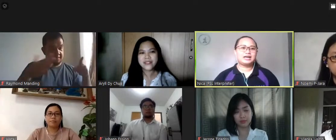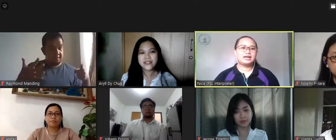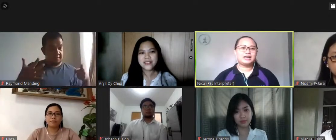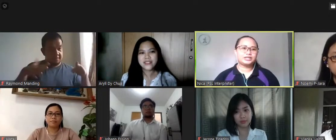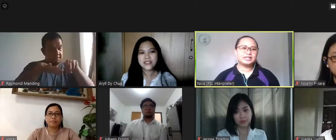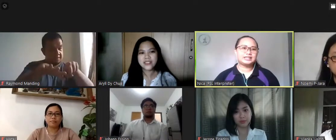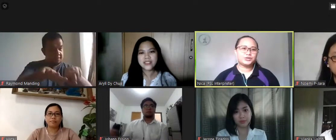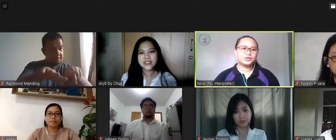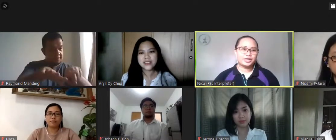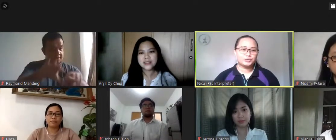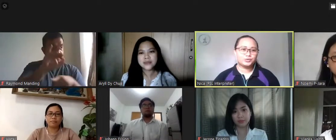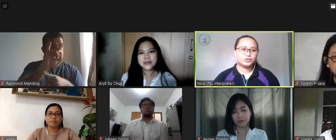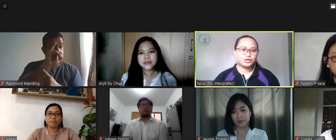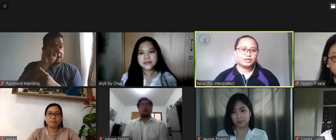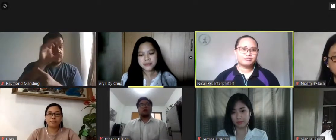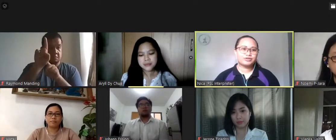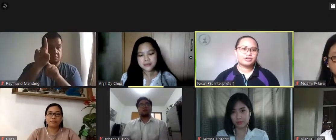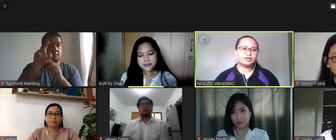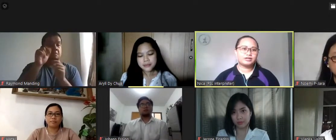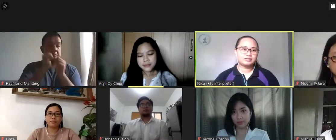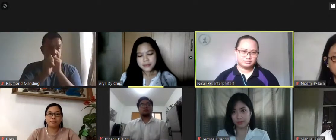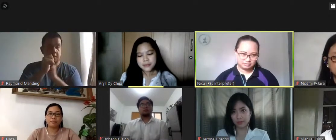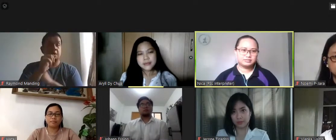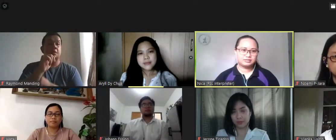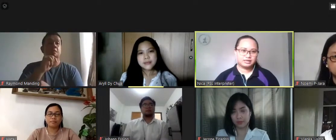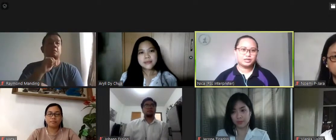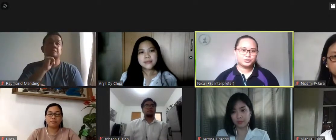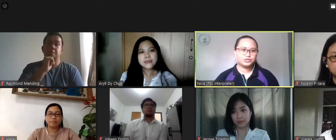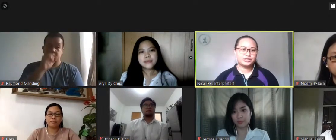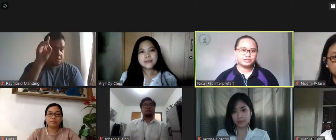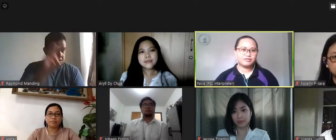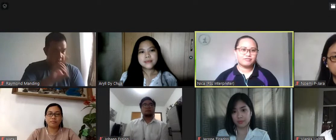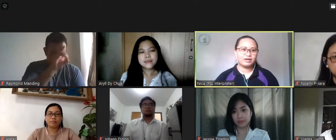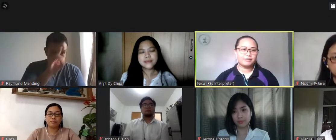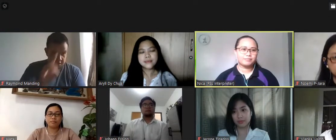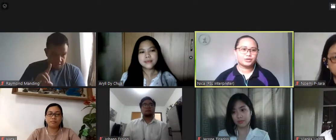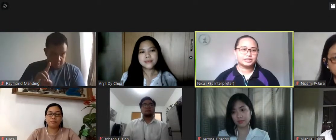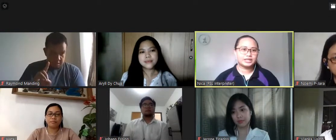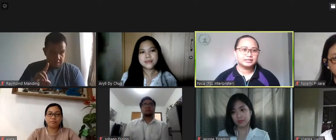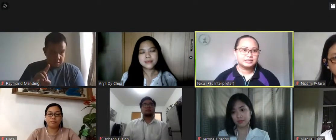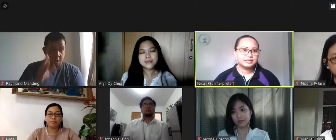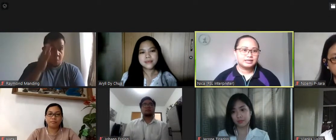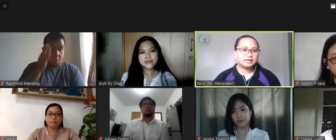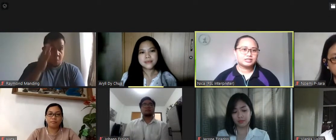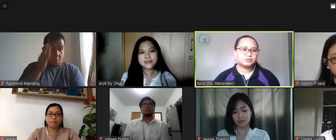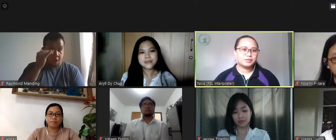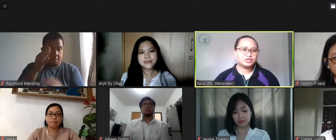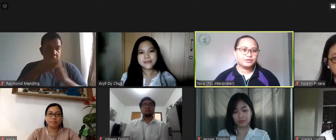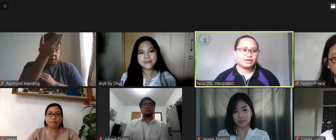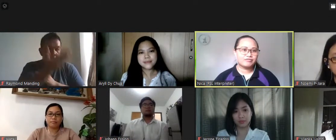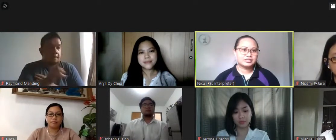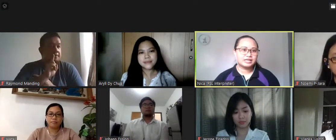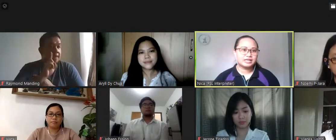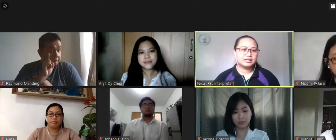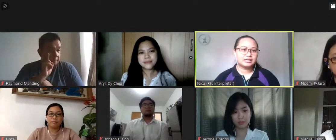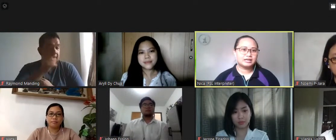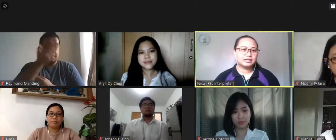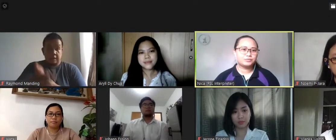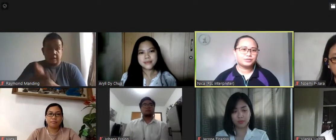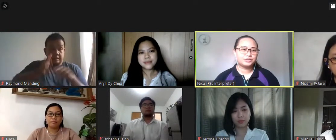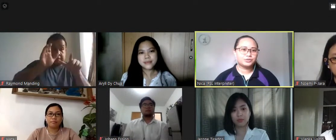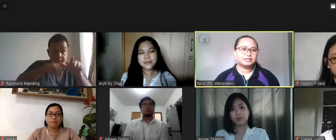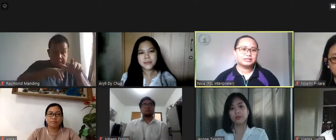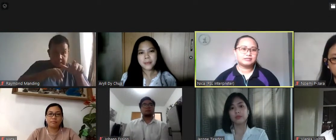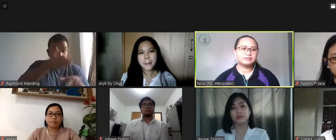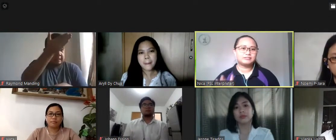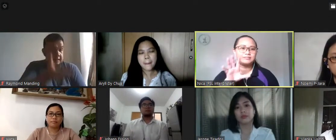It's very important yung inclusion. Inclusion is really very important, especially yung FSL.